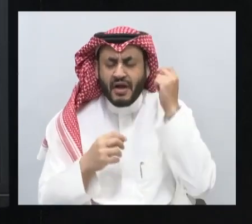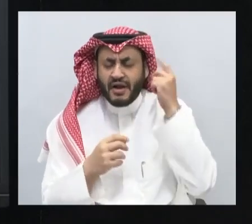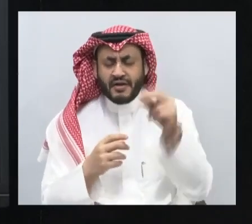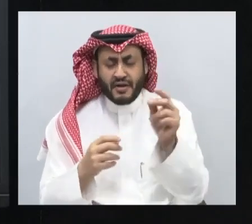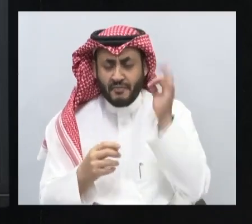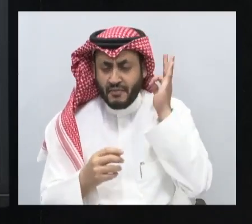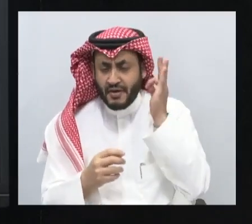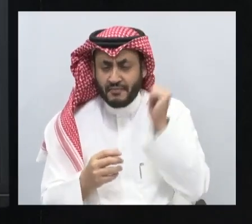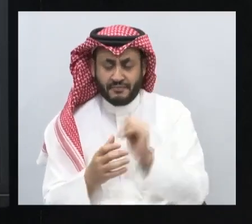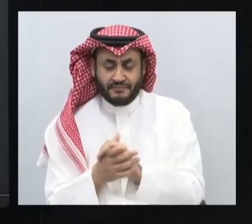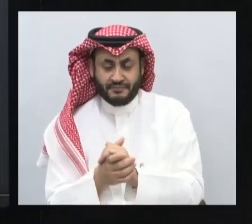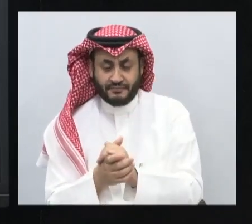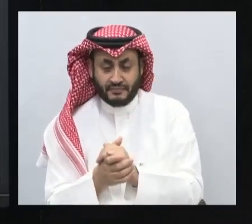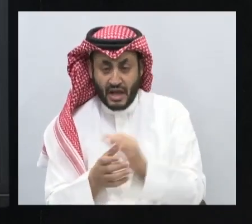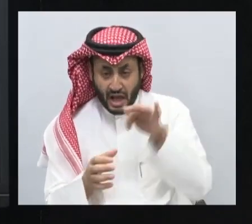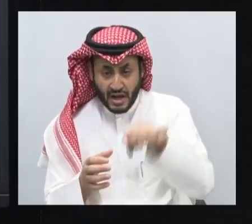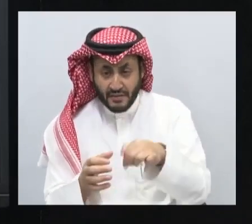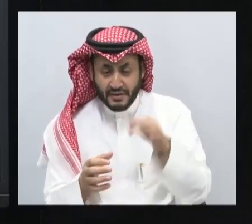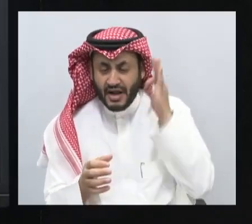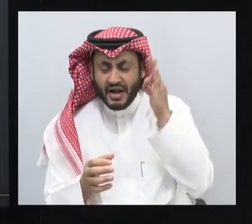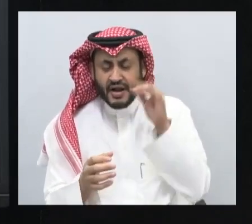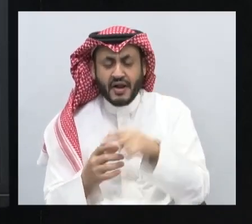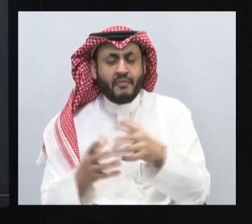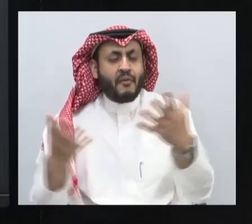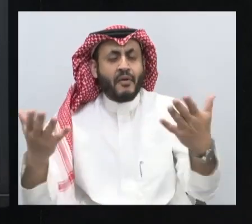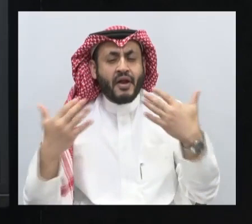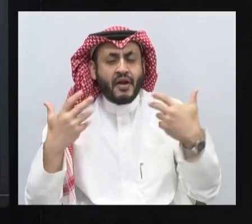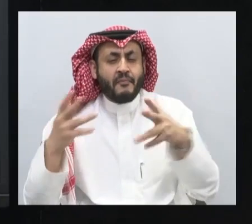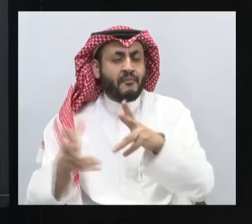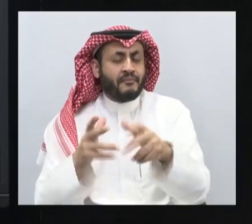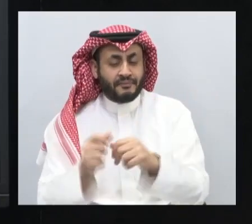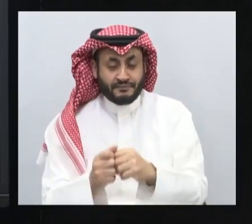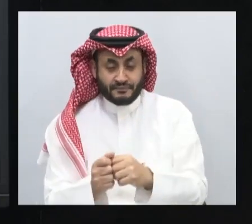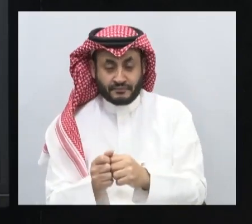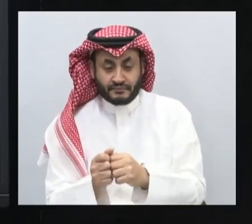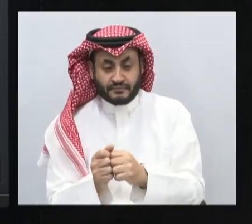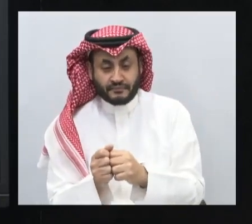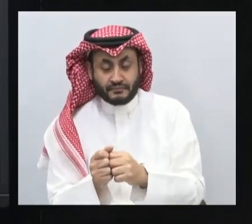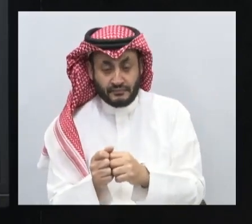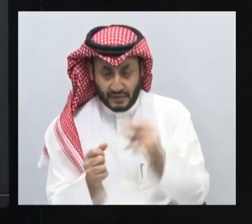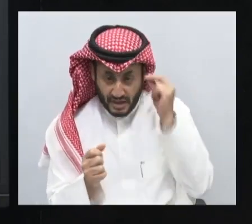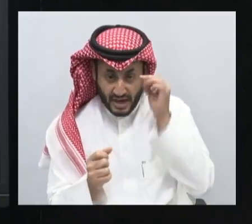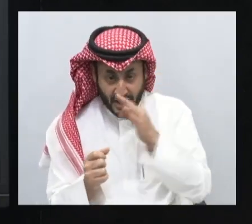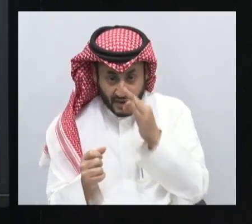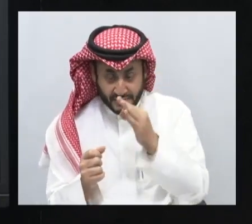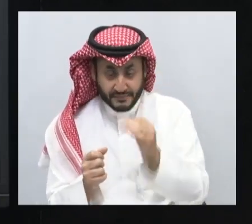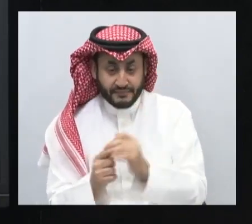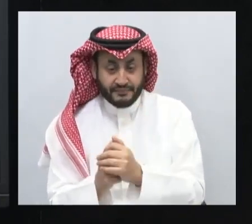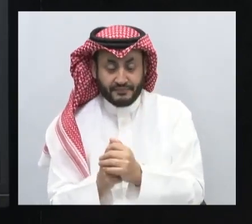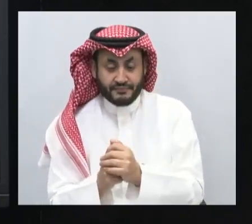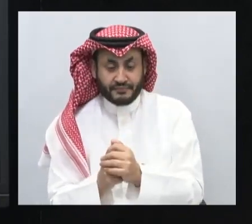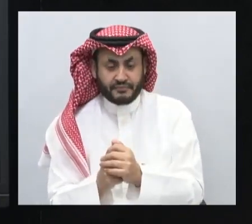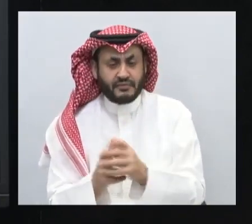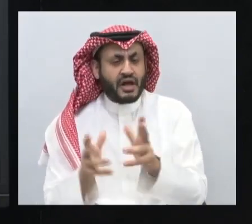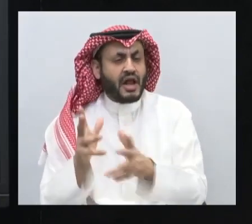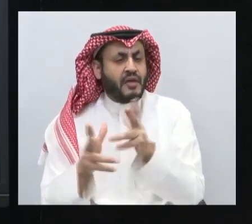Now you know that you're going to listen to a weather forecast. So you know the speaker or the broadcaster, what